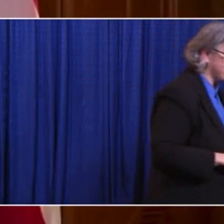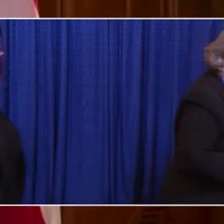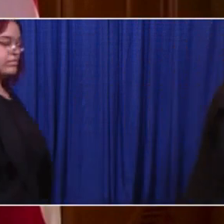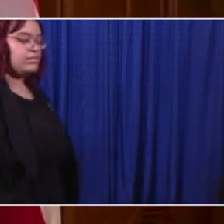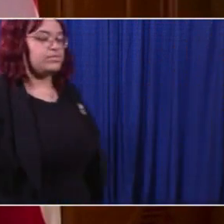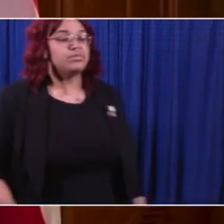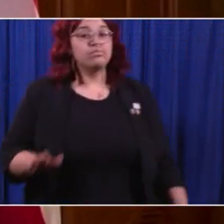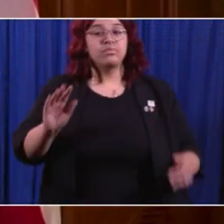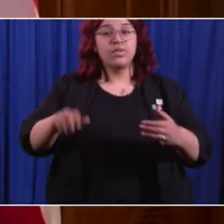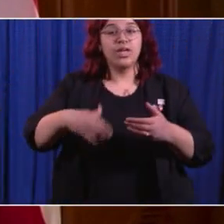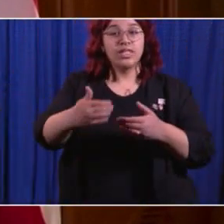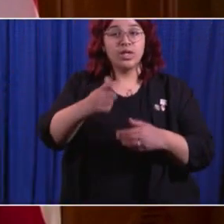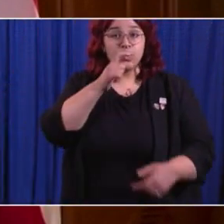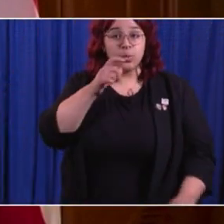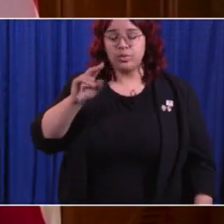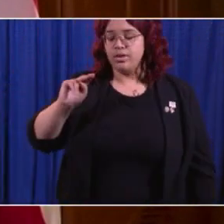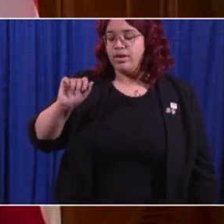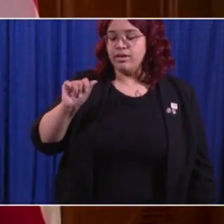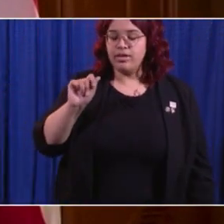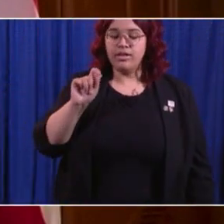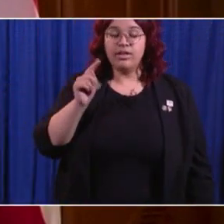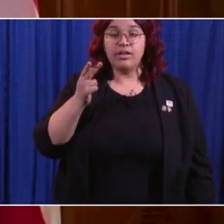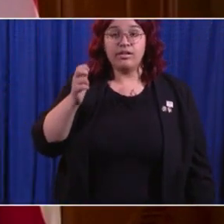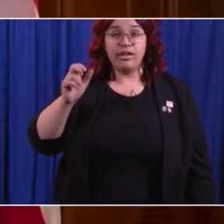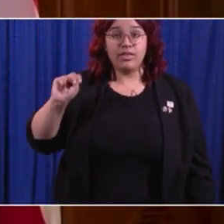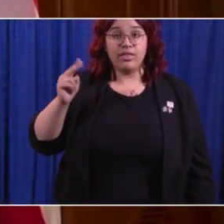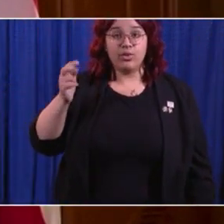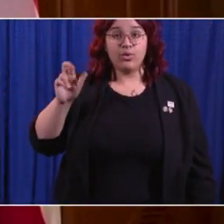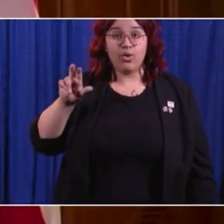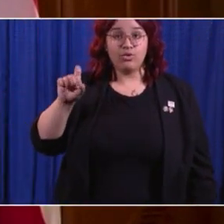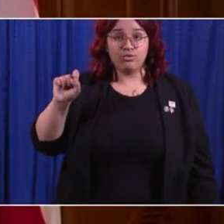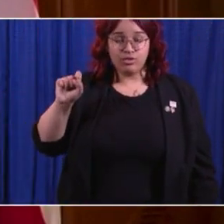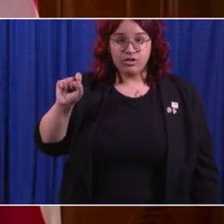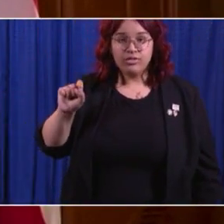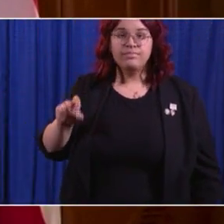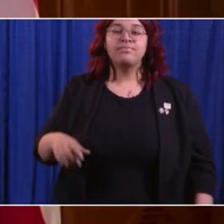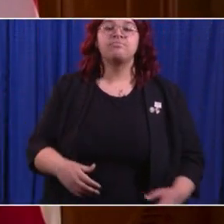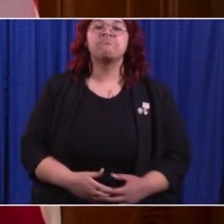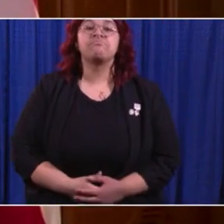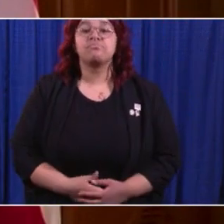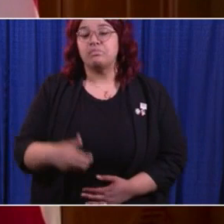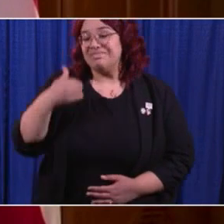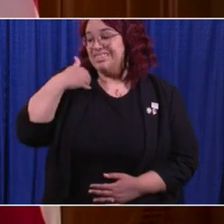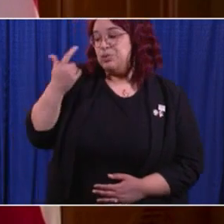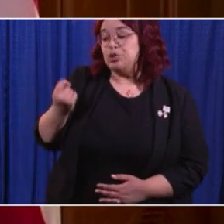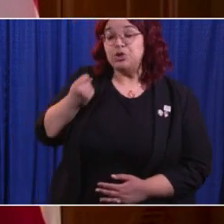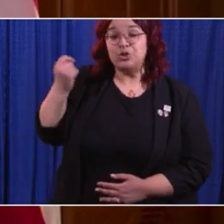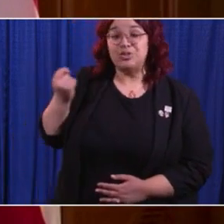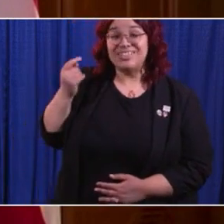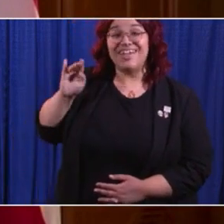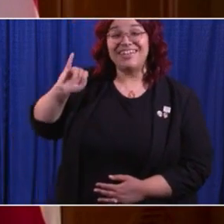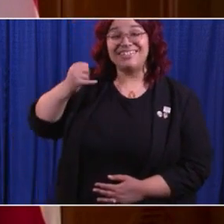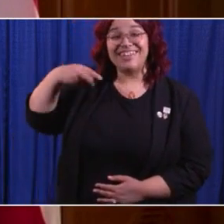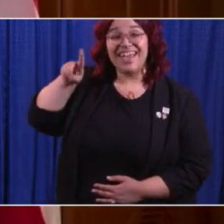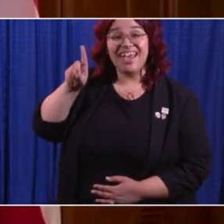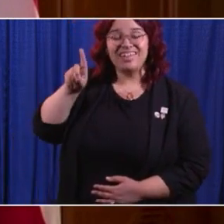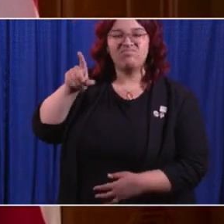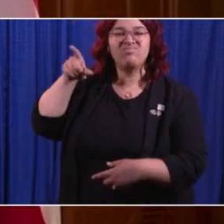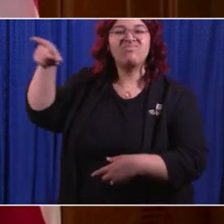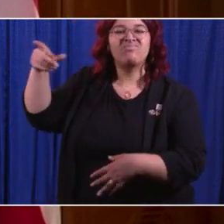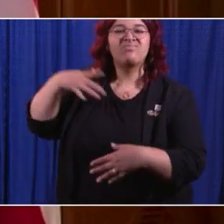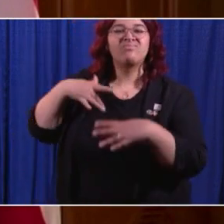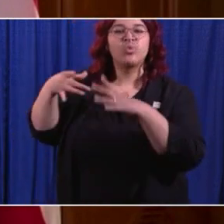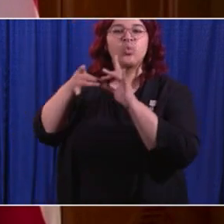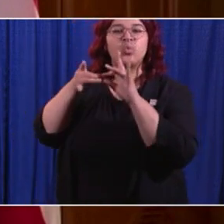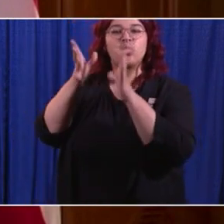Hi, Governor. On Tuesday, Indiana's mask order is set to expire, and you talked earlier about variant cases coming down from